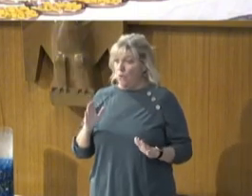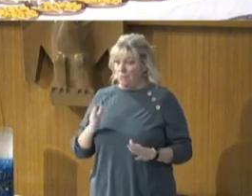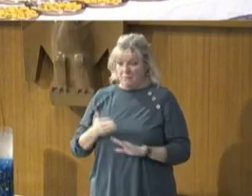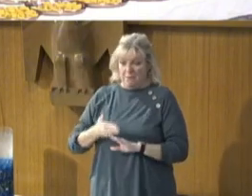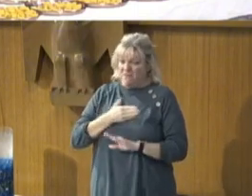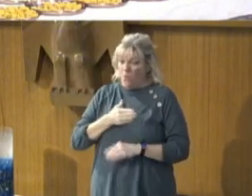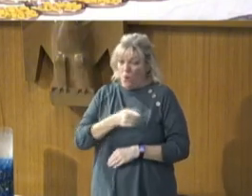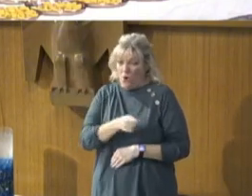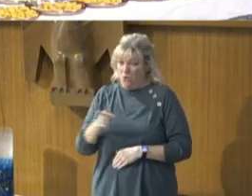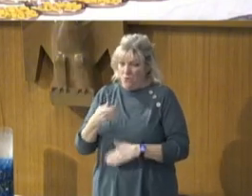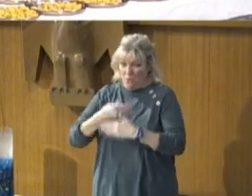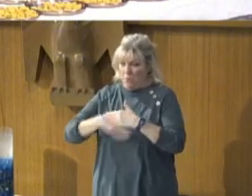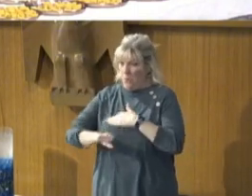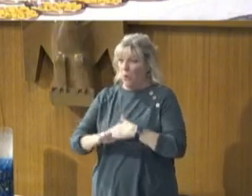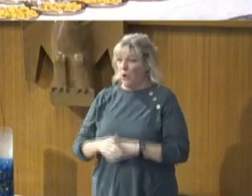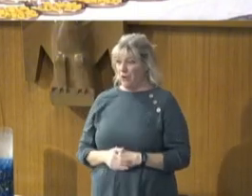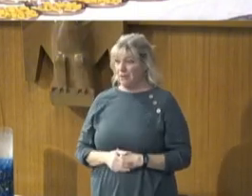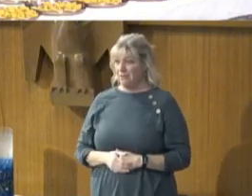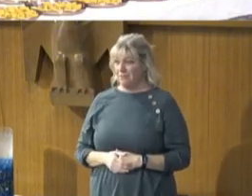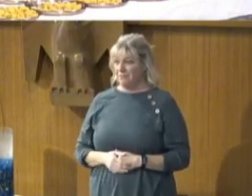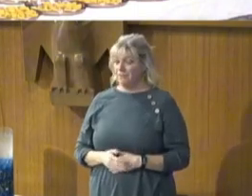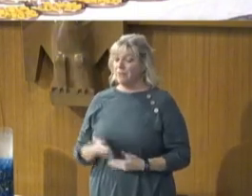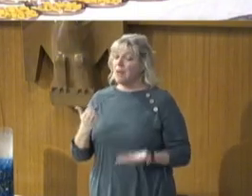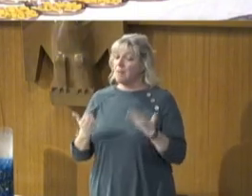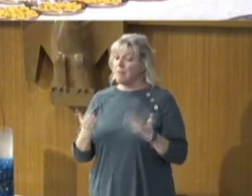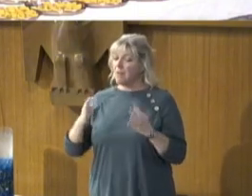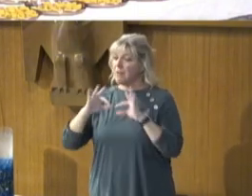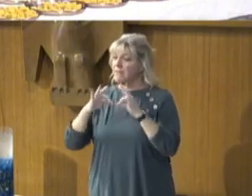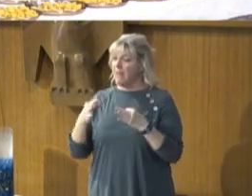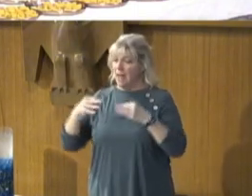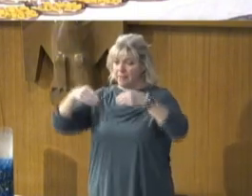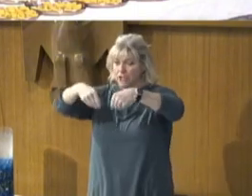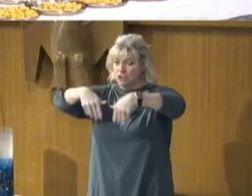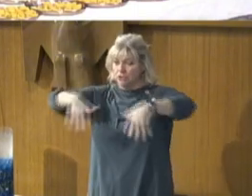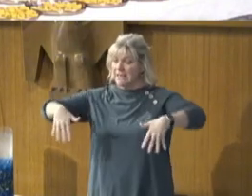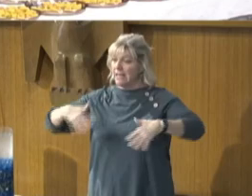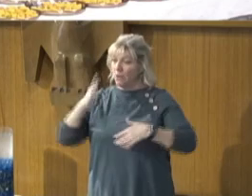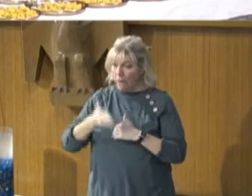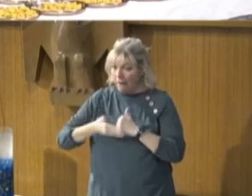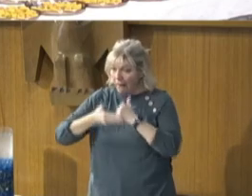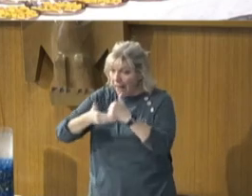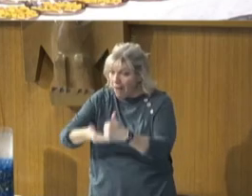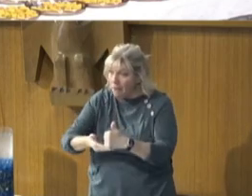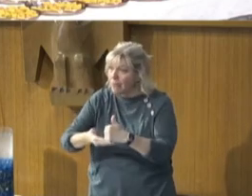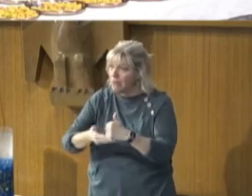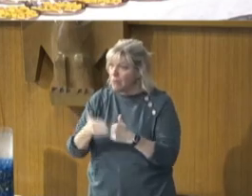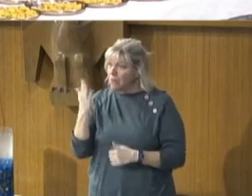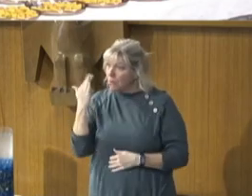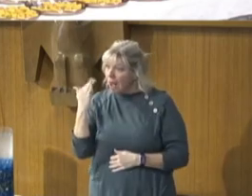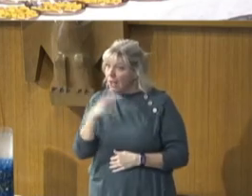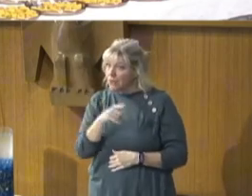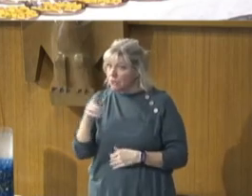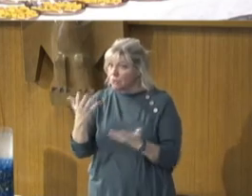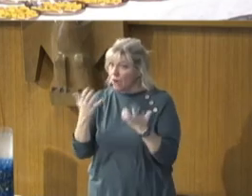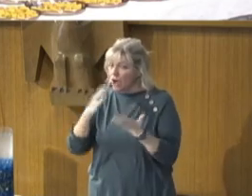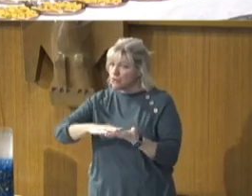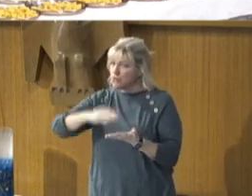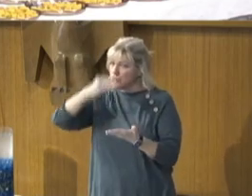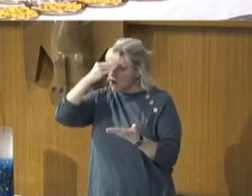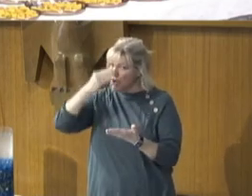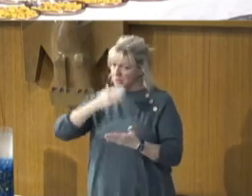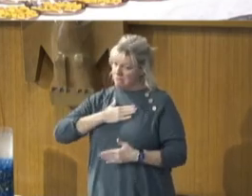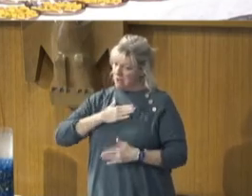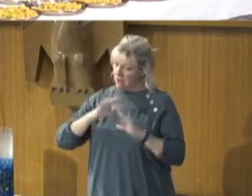before you were born. Making a family tree can be a really helpful thing to do when we want to learn more about our history and the history